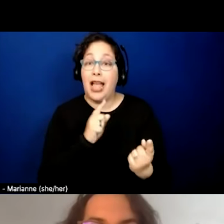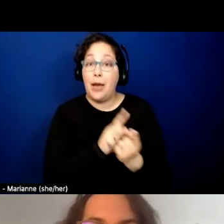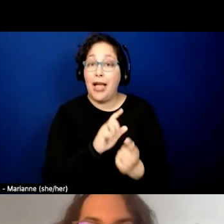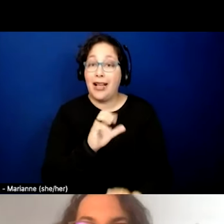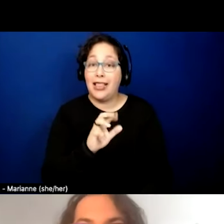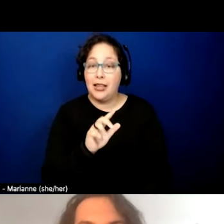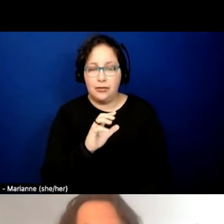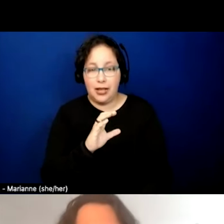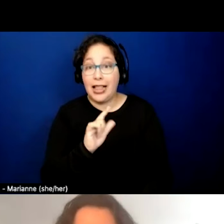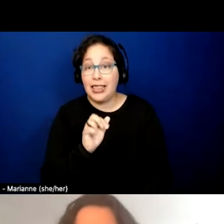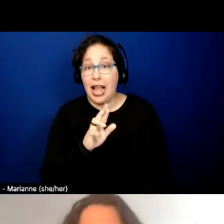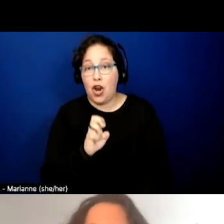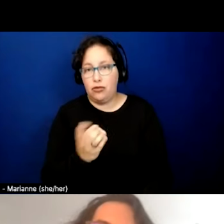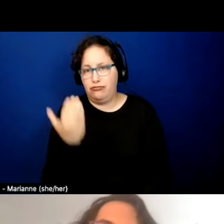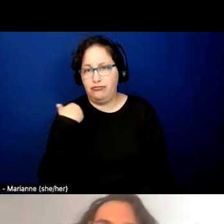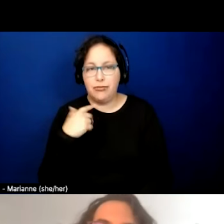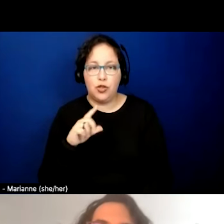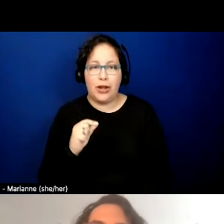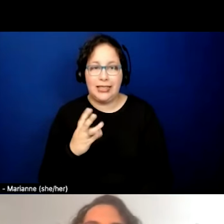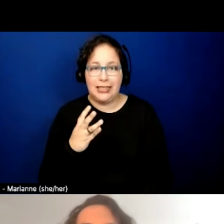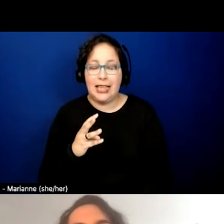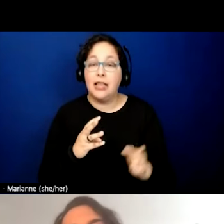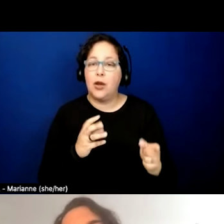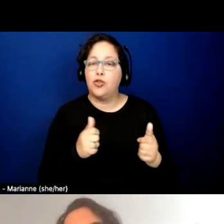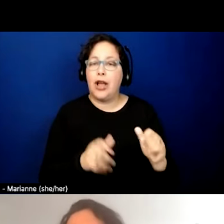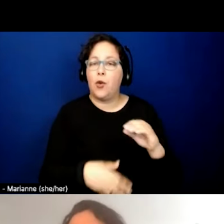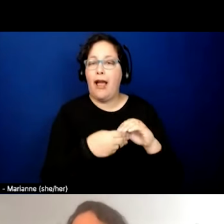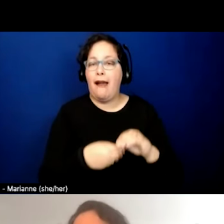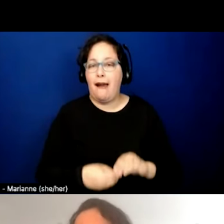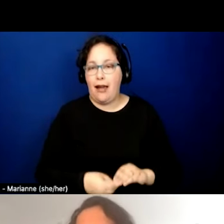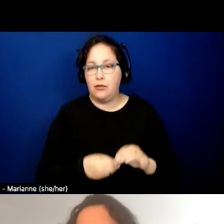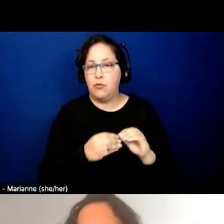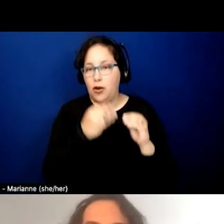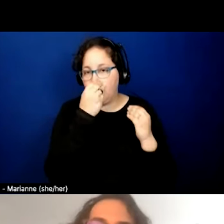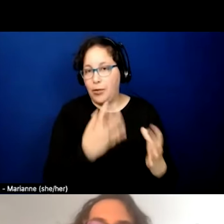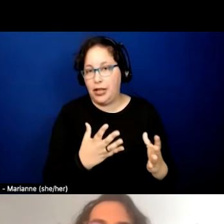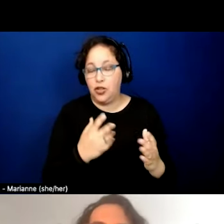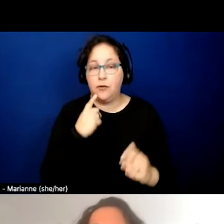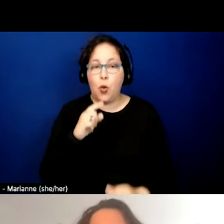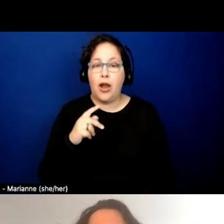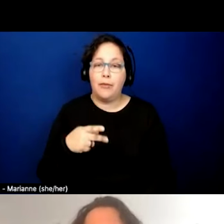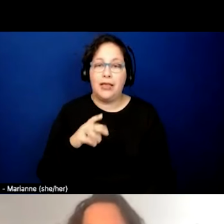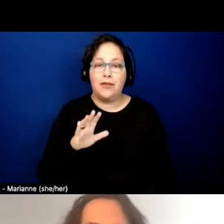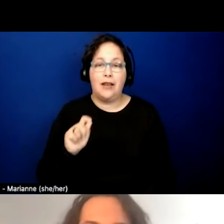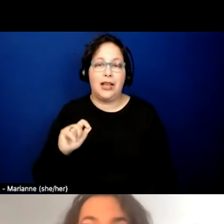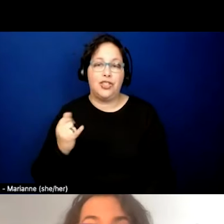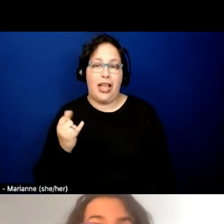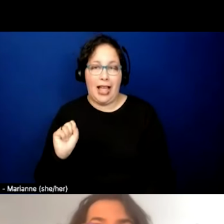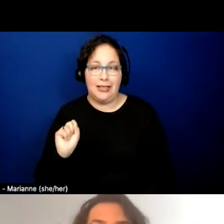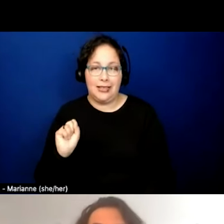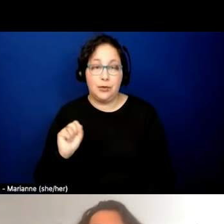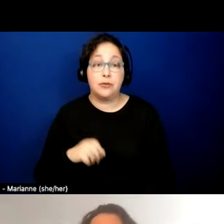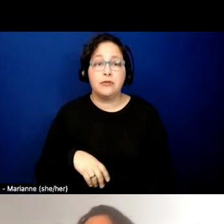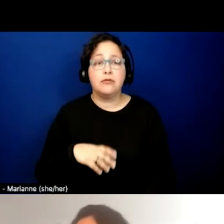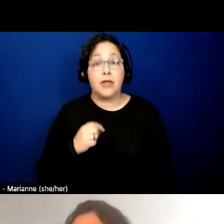they were working with Mathura Govindaran to add accessibility features to the p5.js editor. And I joined them together, and with the